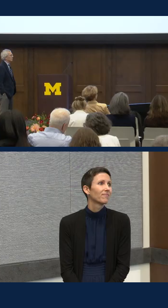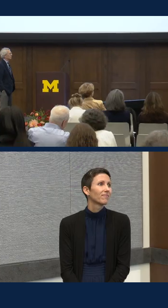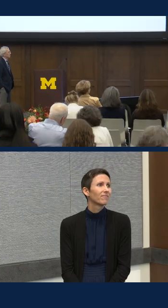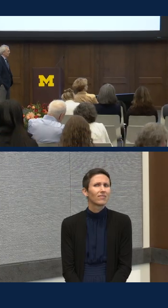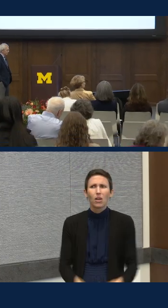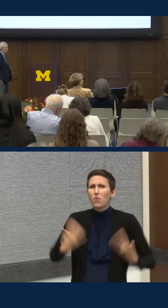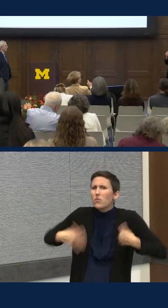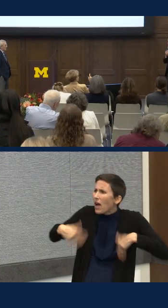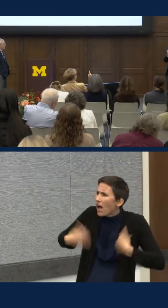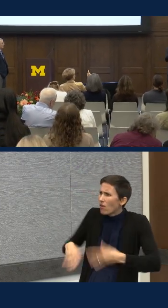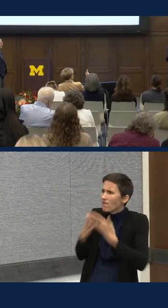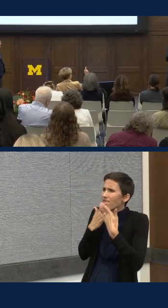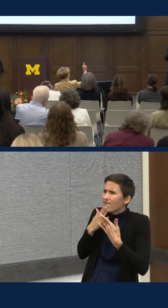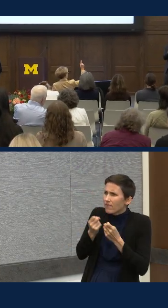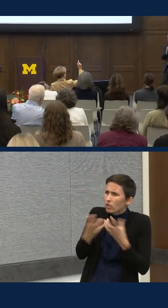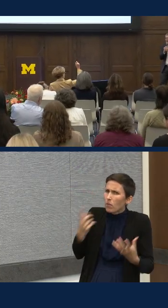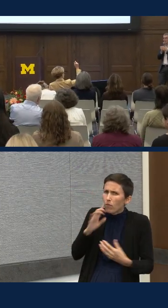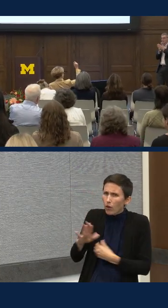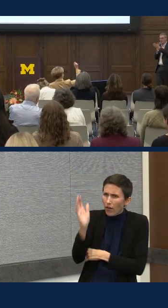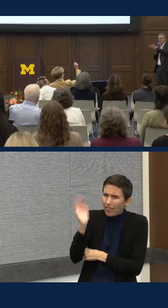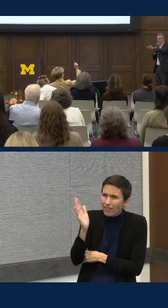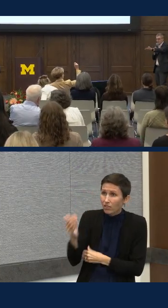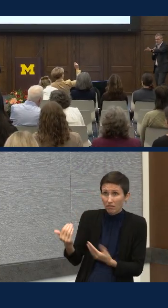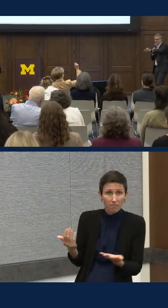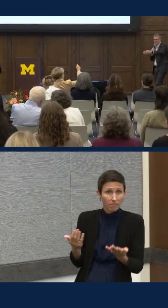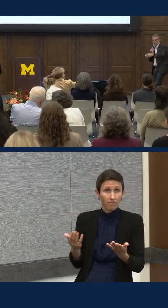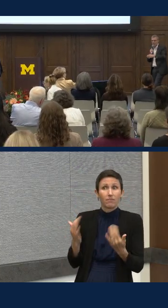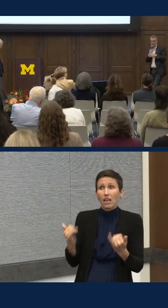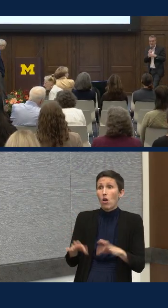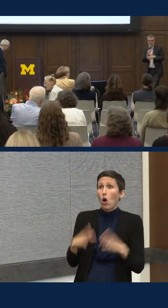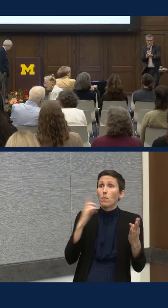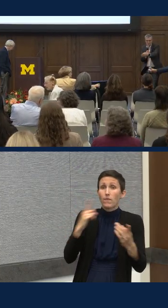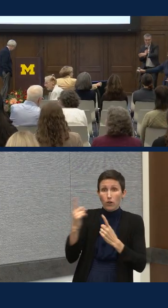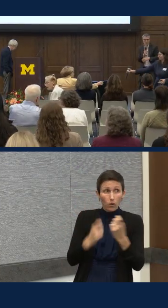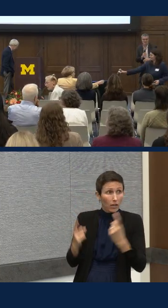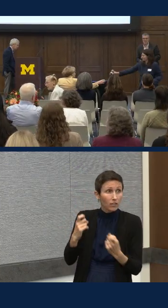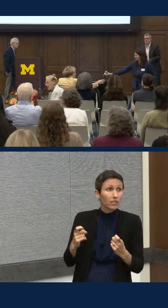Thank you for your lecture. We have questions, and we can begin here.